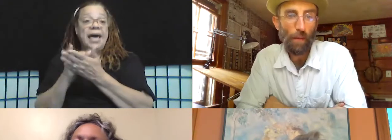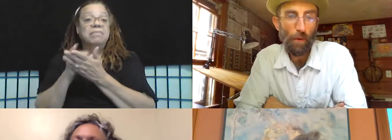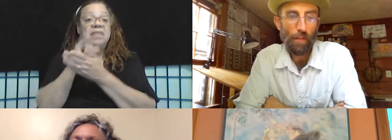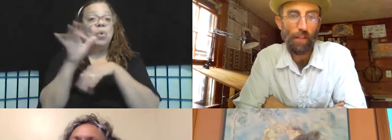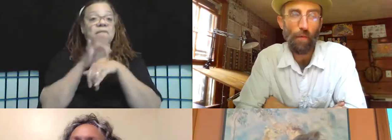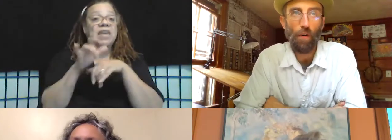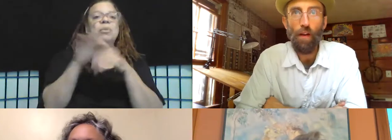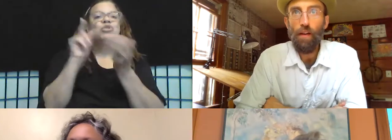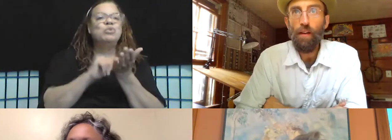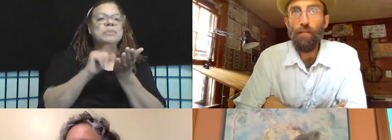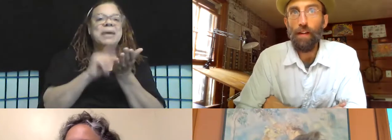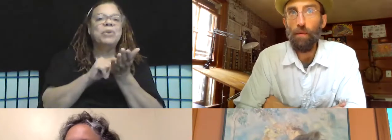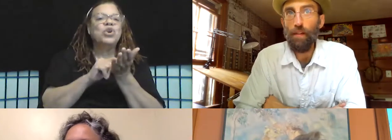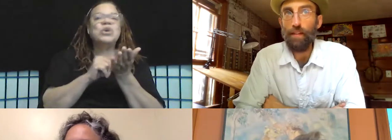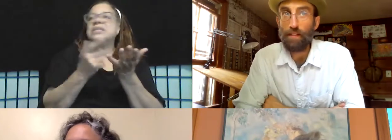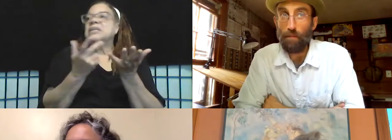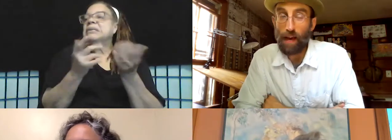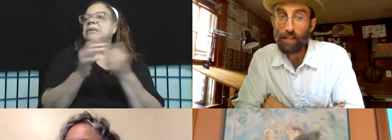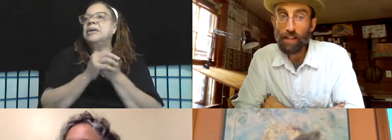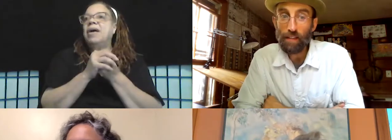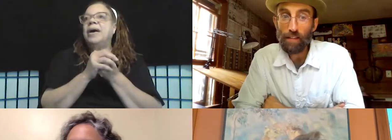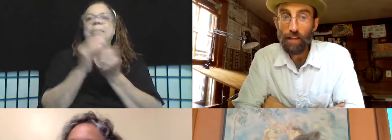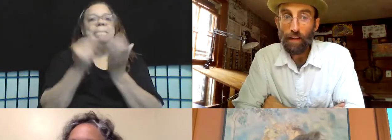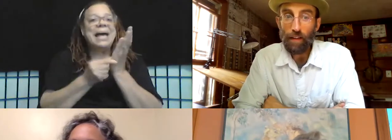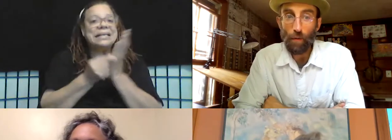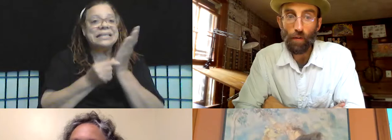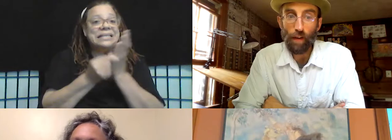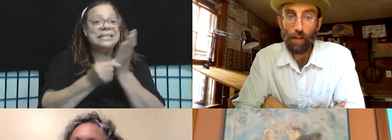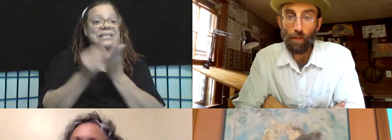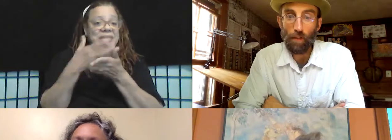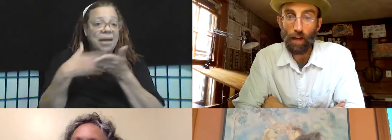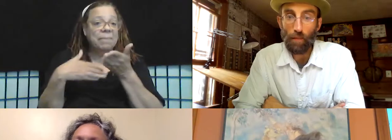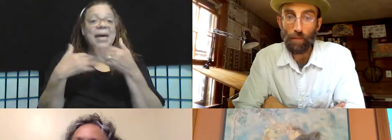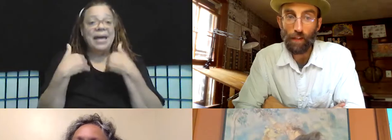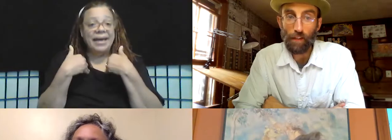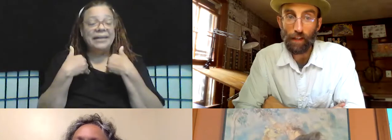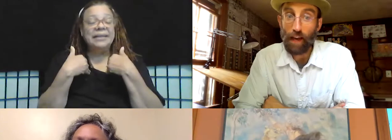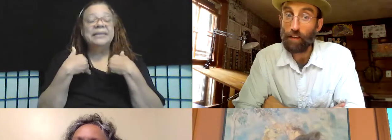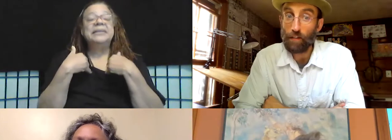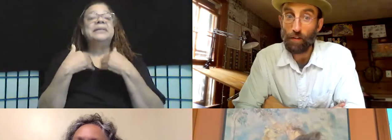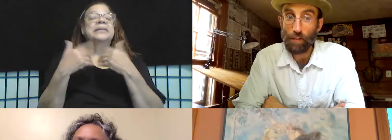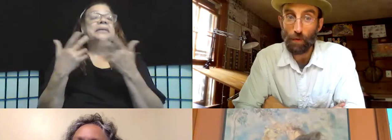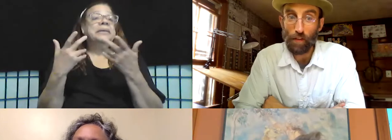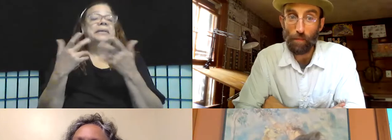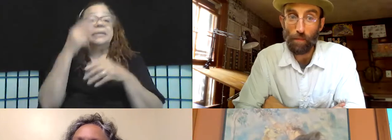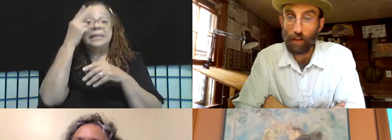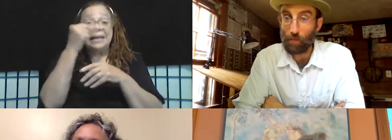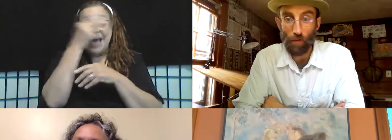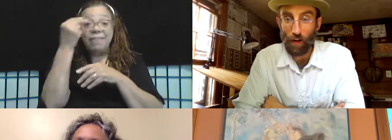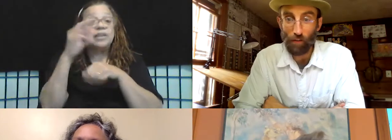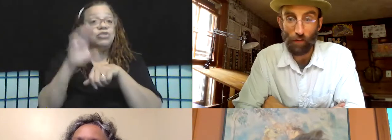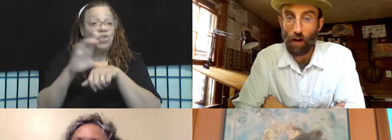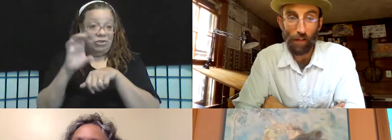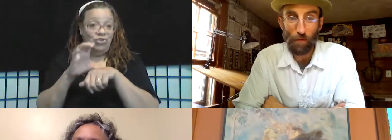in newspapers. They were available in some magazines. They were available. The Catholic Church is one of the